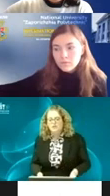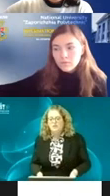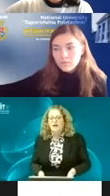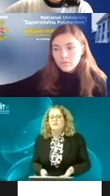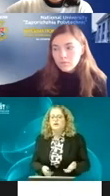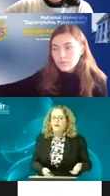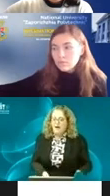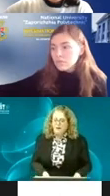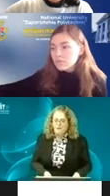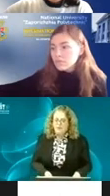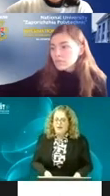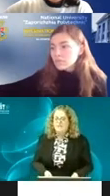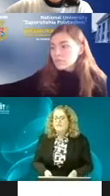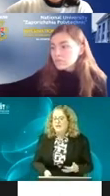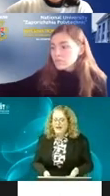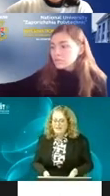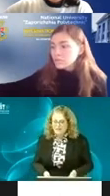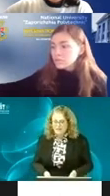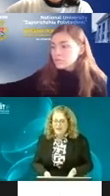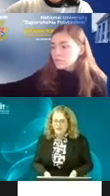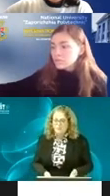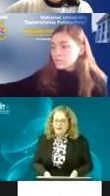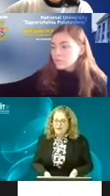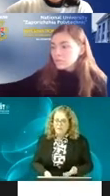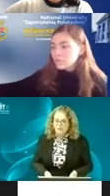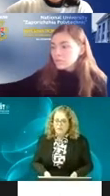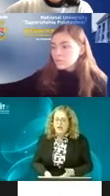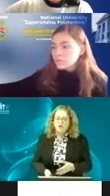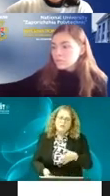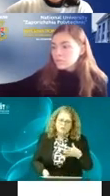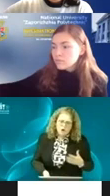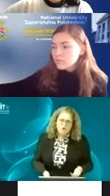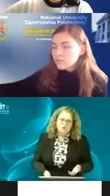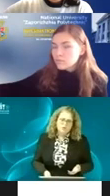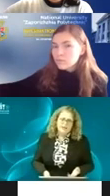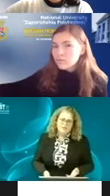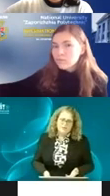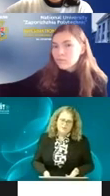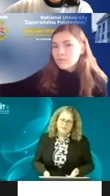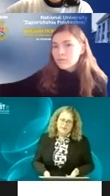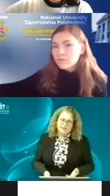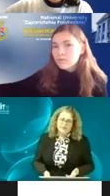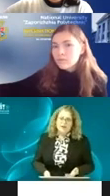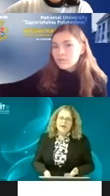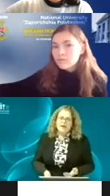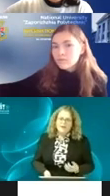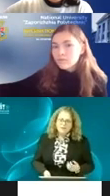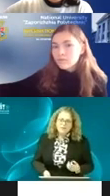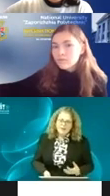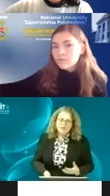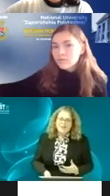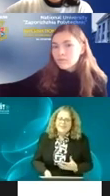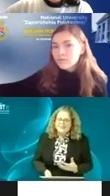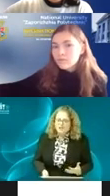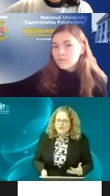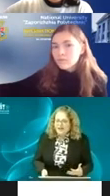social interaction, a personal assistant and identification for biometrics. So there's a lot of use cases for that. The